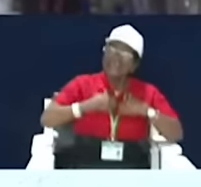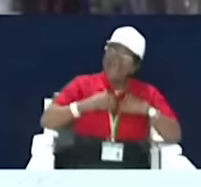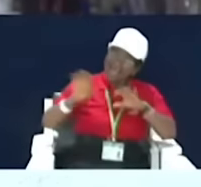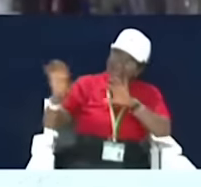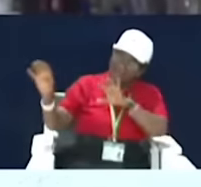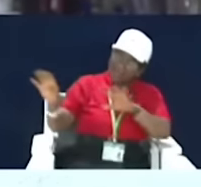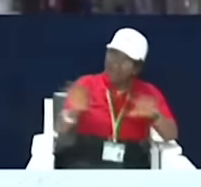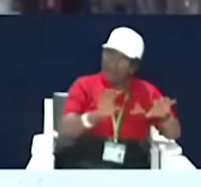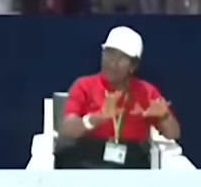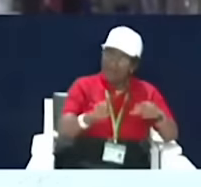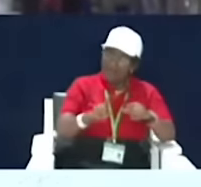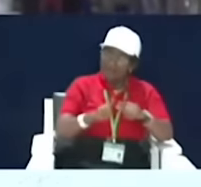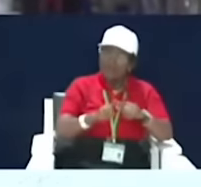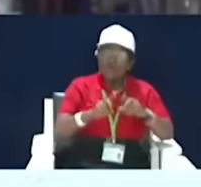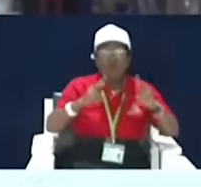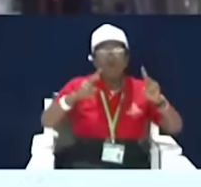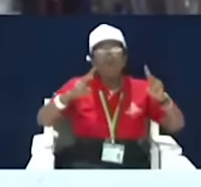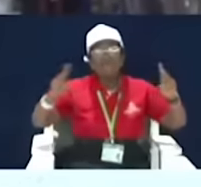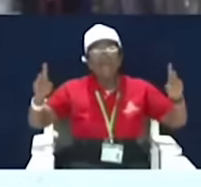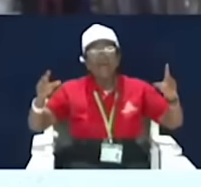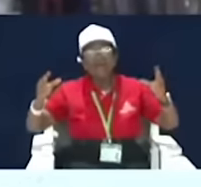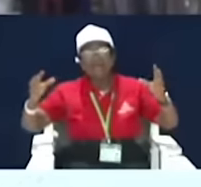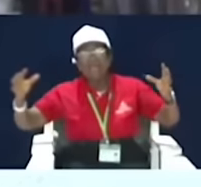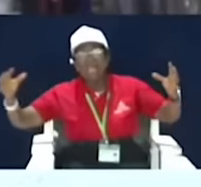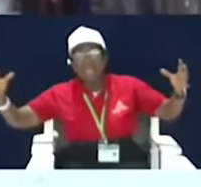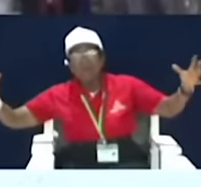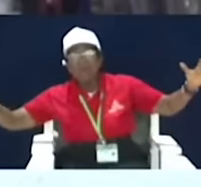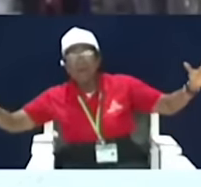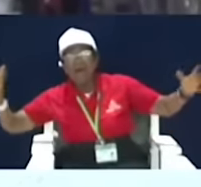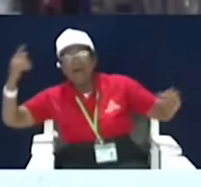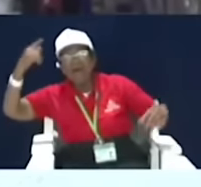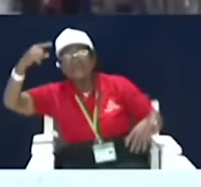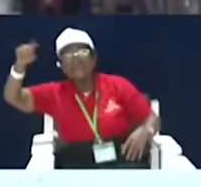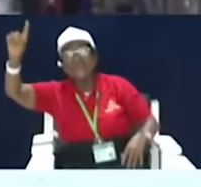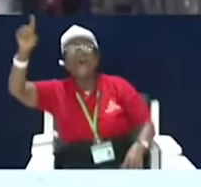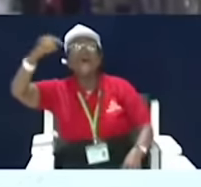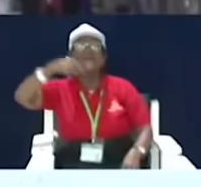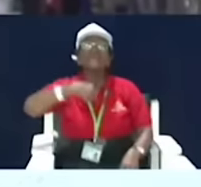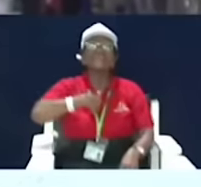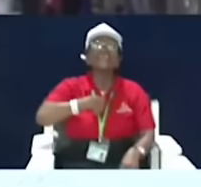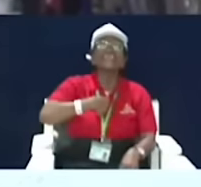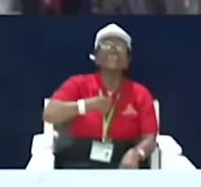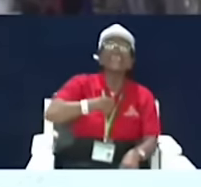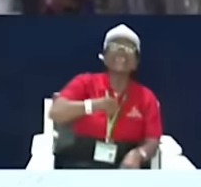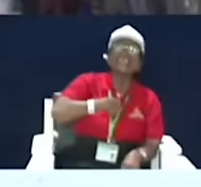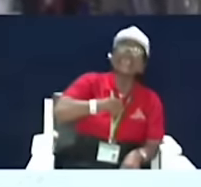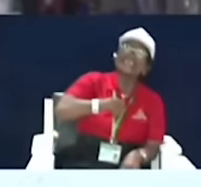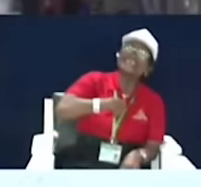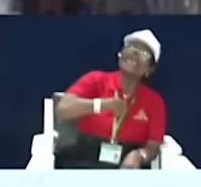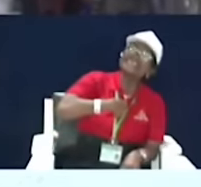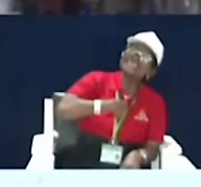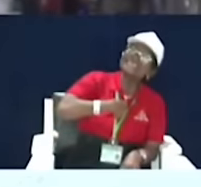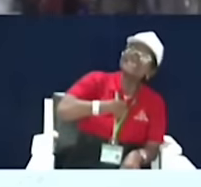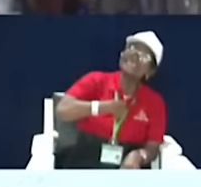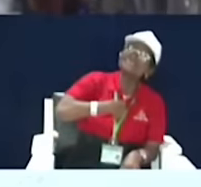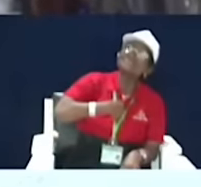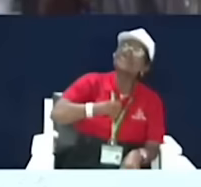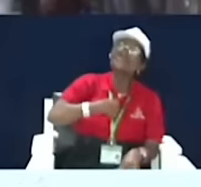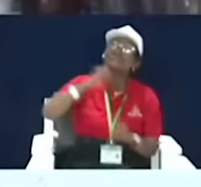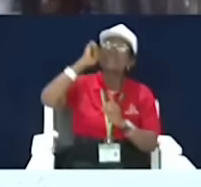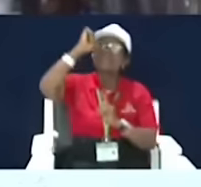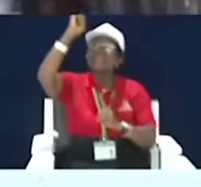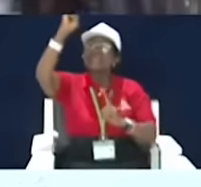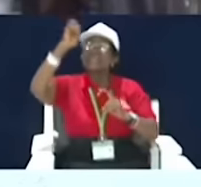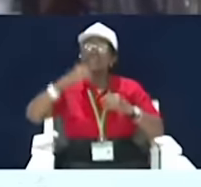Oh, he has done so very much, so very much for